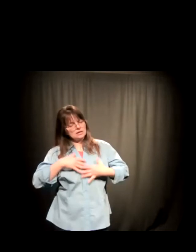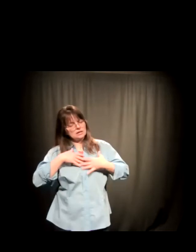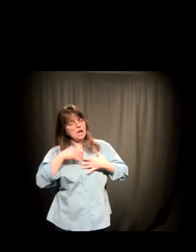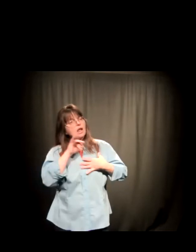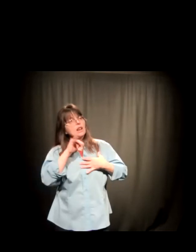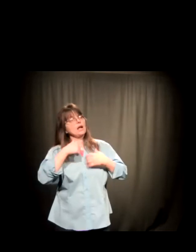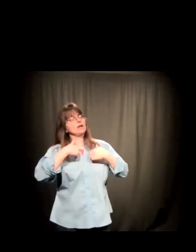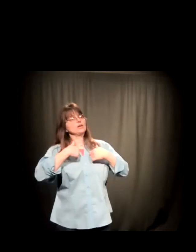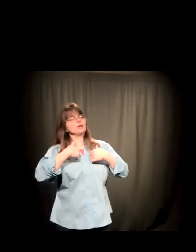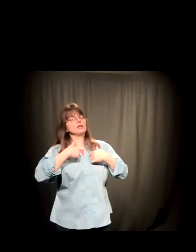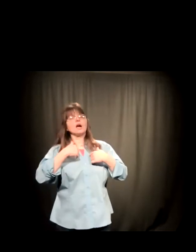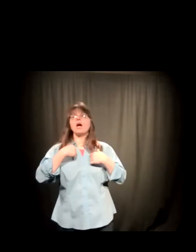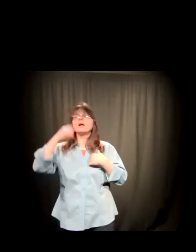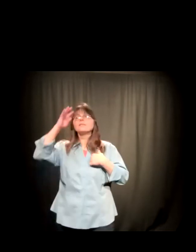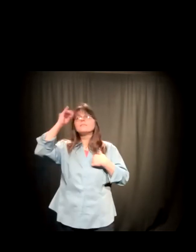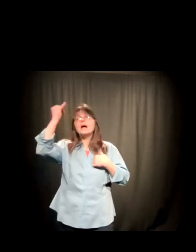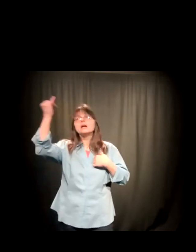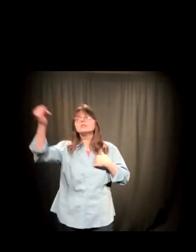speak.